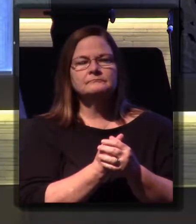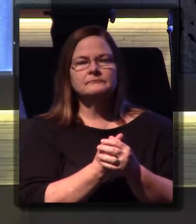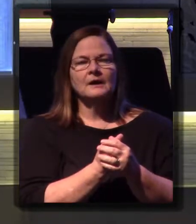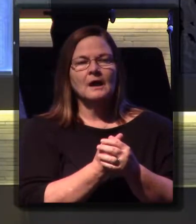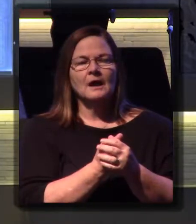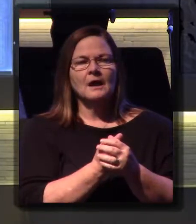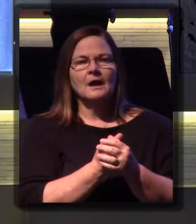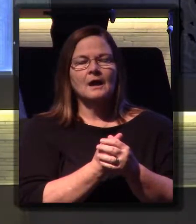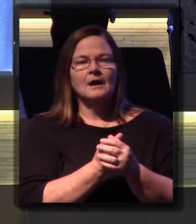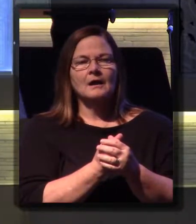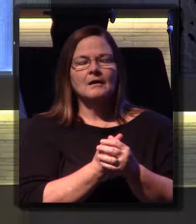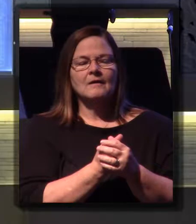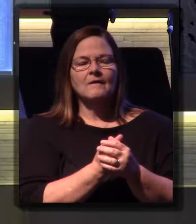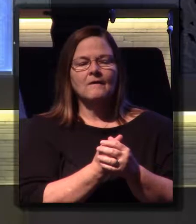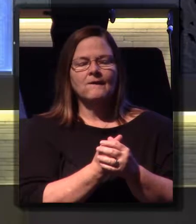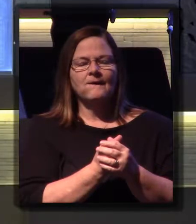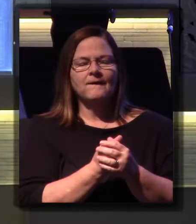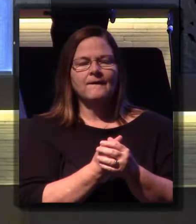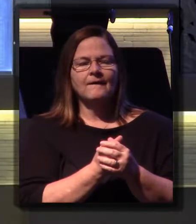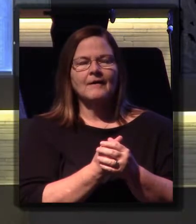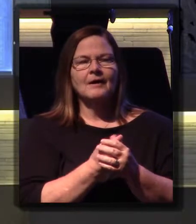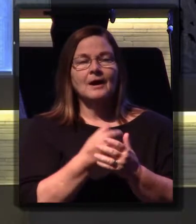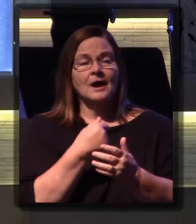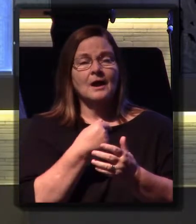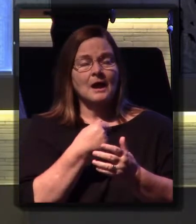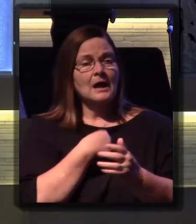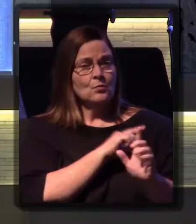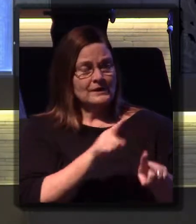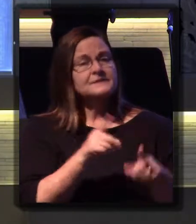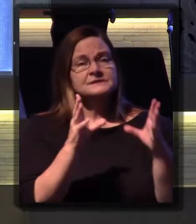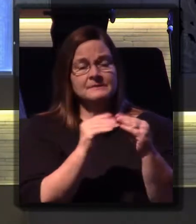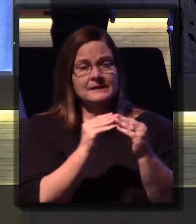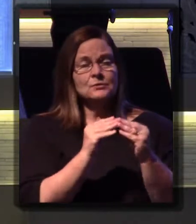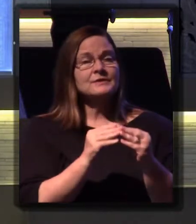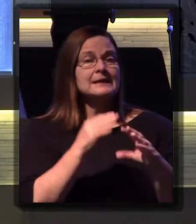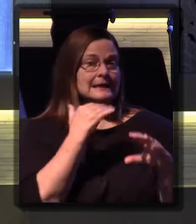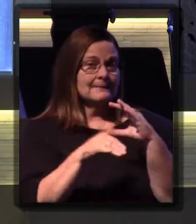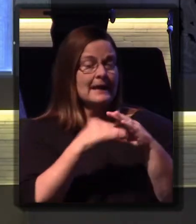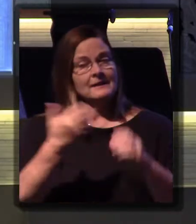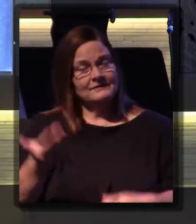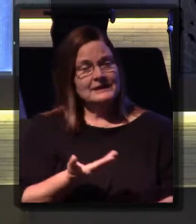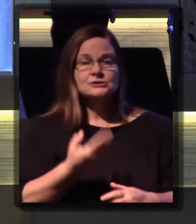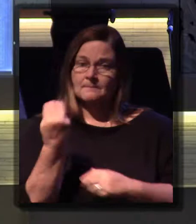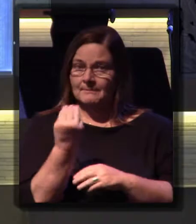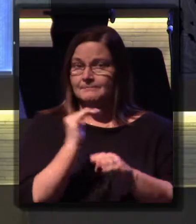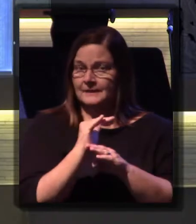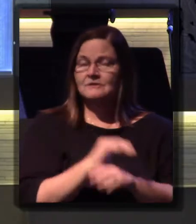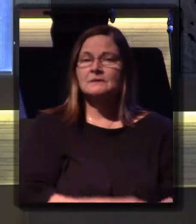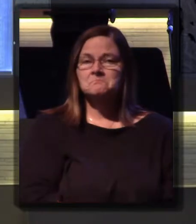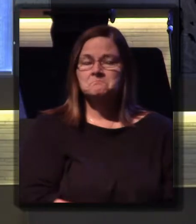meeting. But my meeting, I had no idea. In fact, I was introduced to what would be this meeting with